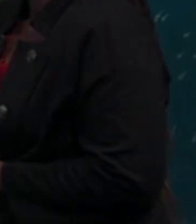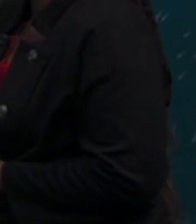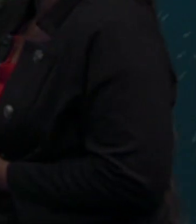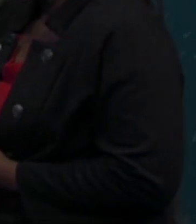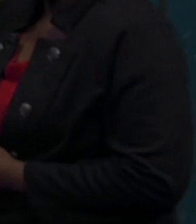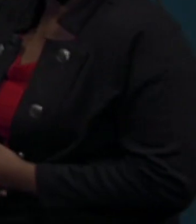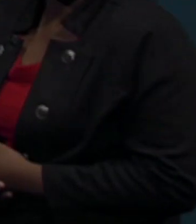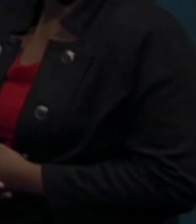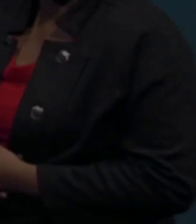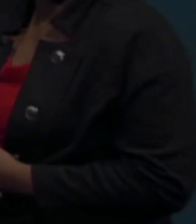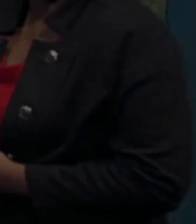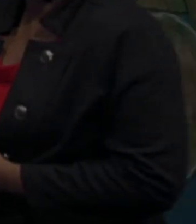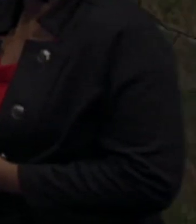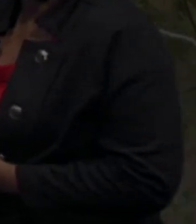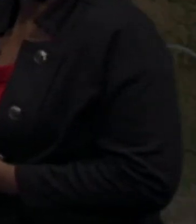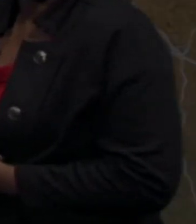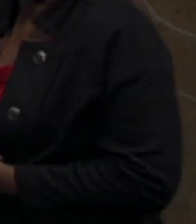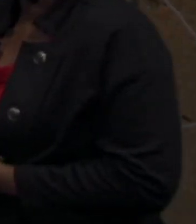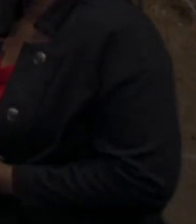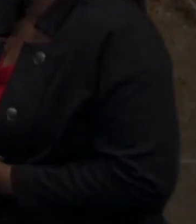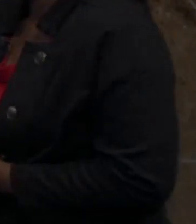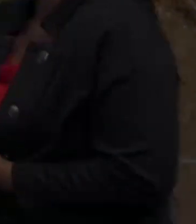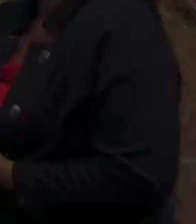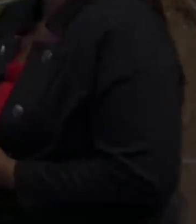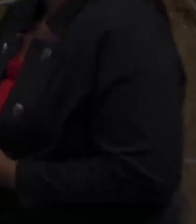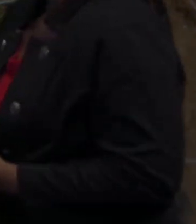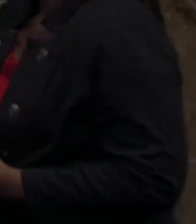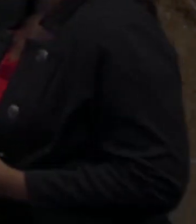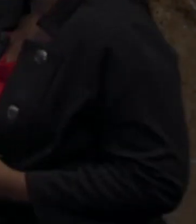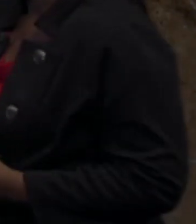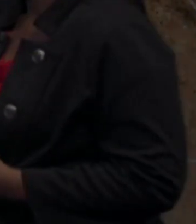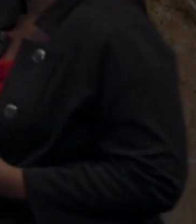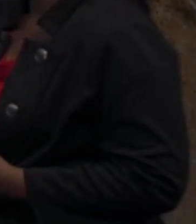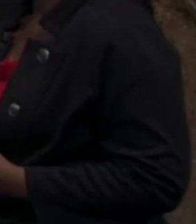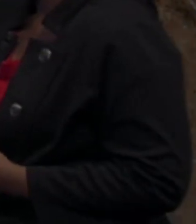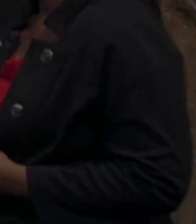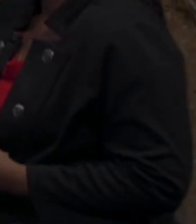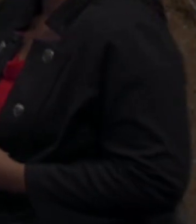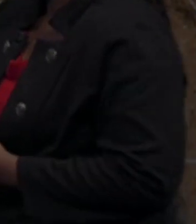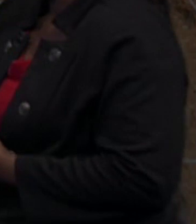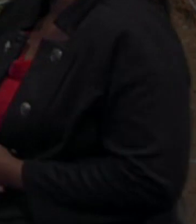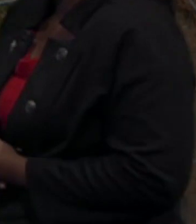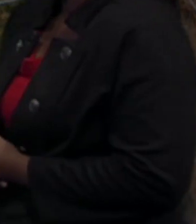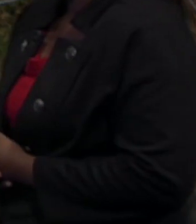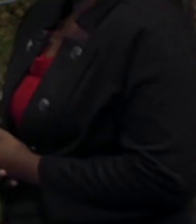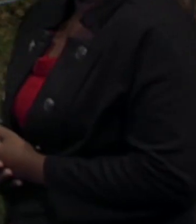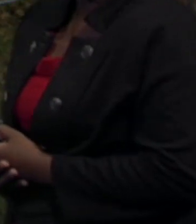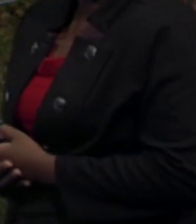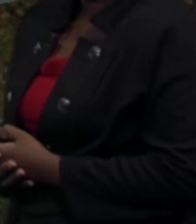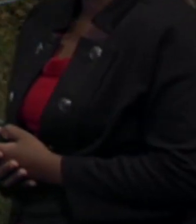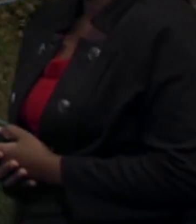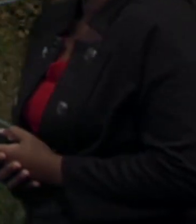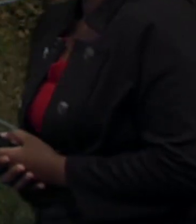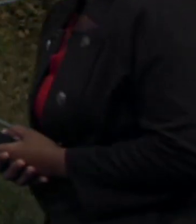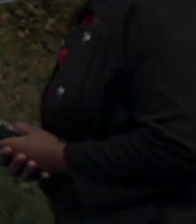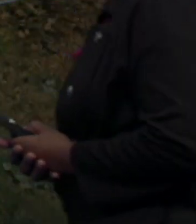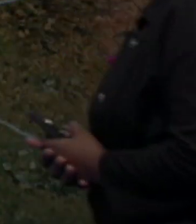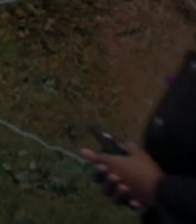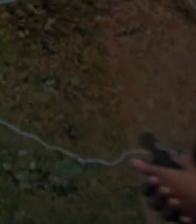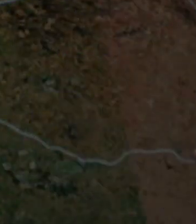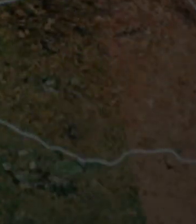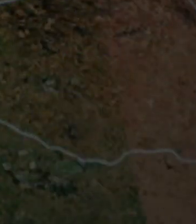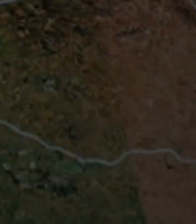mono Gauteng re tswela pele ka digrata tsa rona tsa di-temperature tsa maemo a bosa ga re lebela porofense ya mono Gauteng Springs e tla bikeme go digrata di le 23